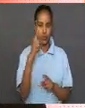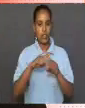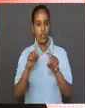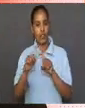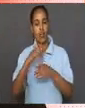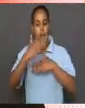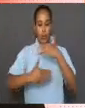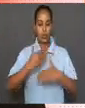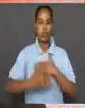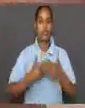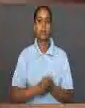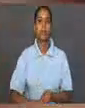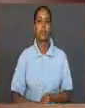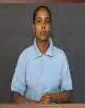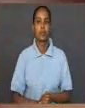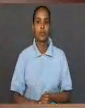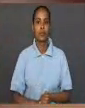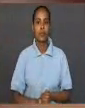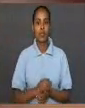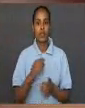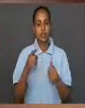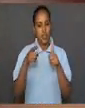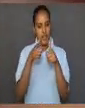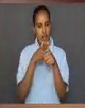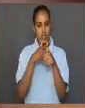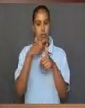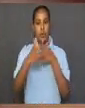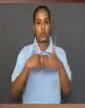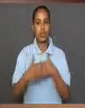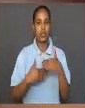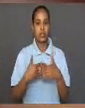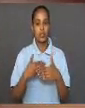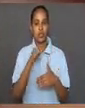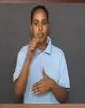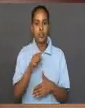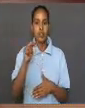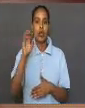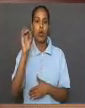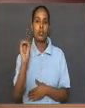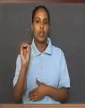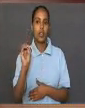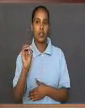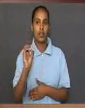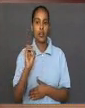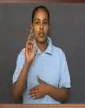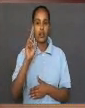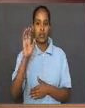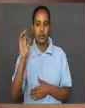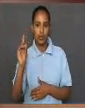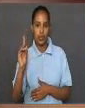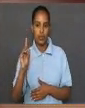different processes. In the first process, zinc oxide is